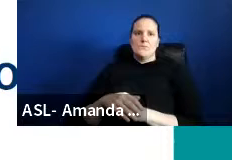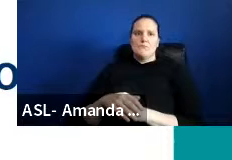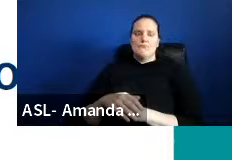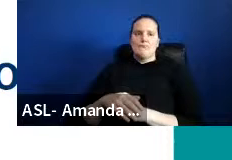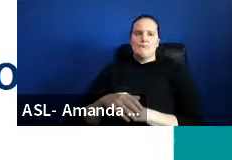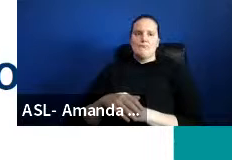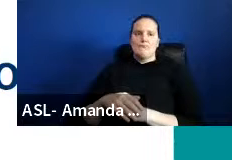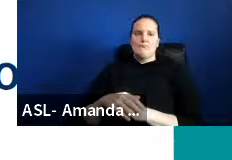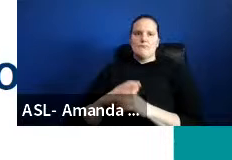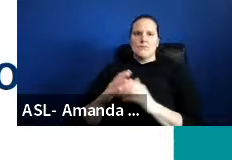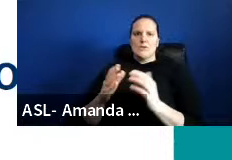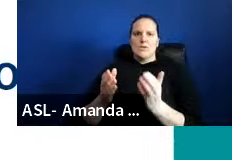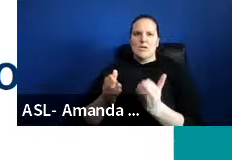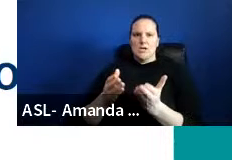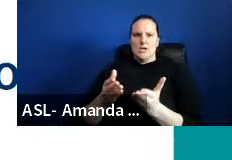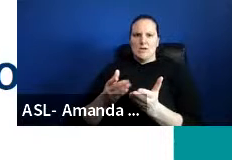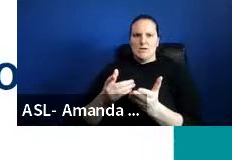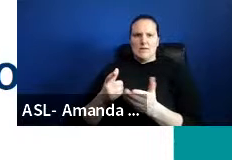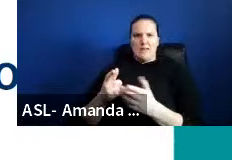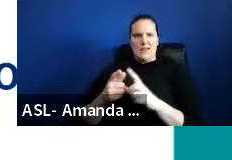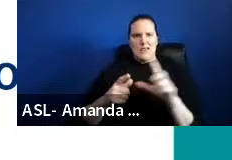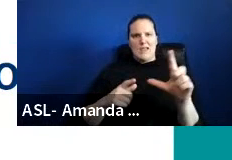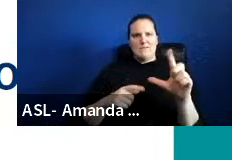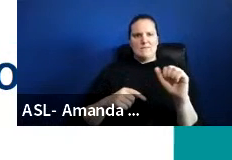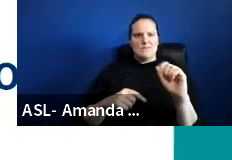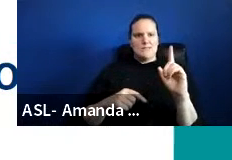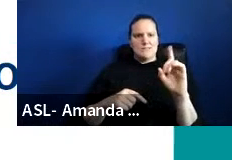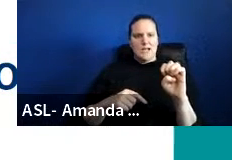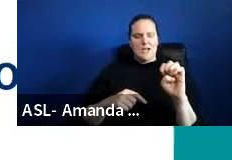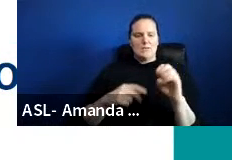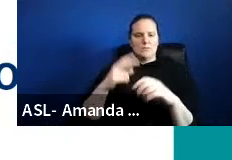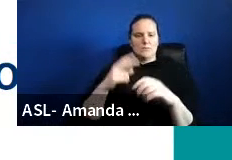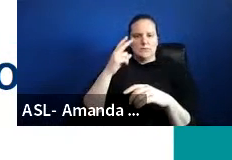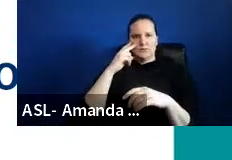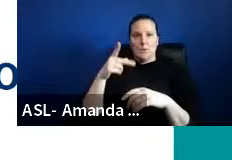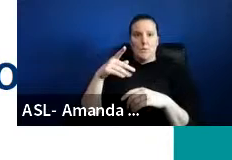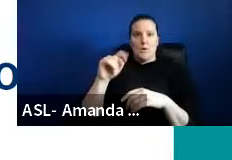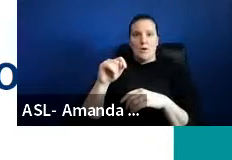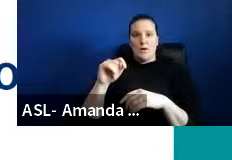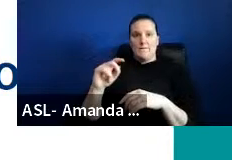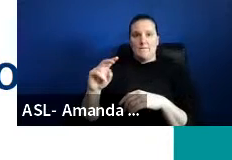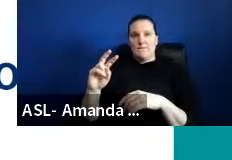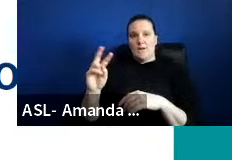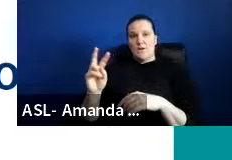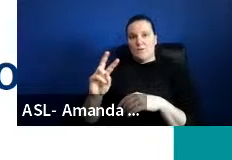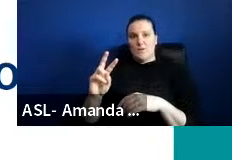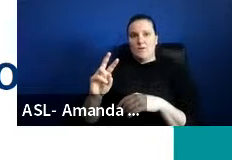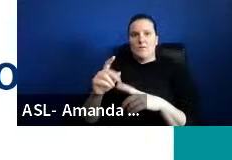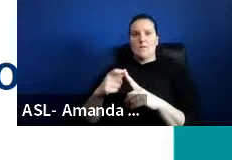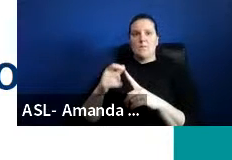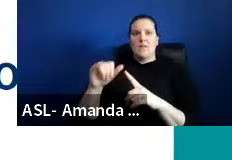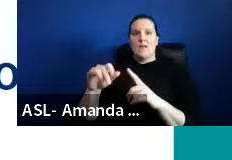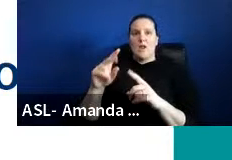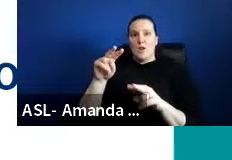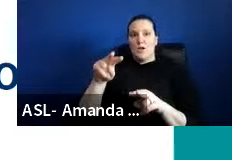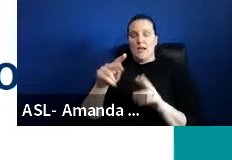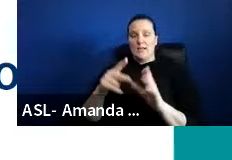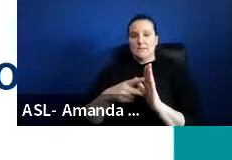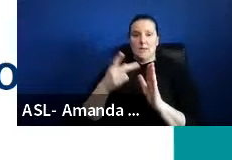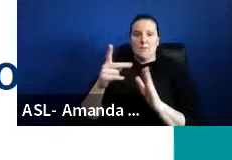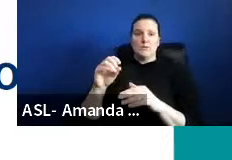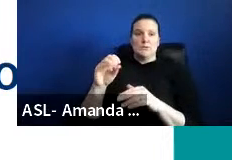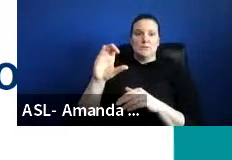Here we can also, in the left side, we can see the Port of Vancouver development area. This is looking at the double